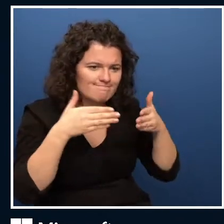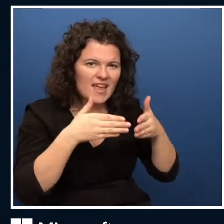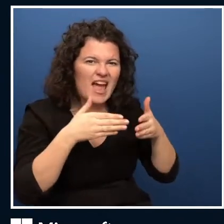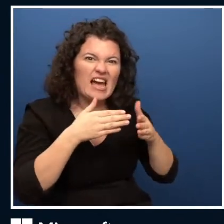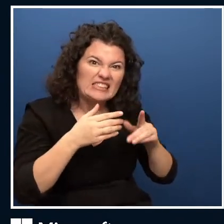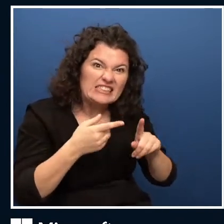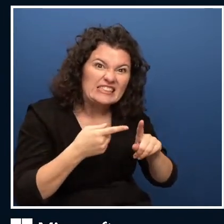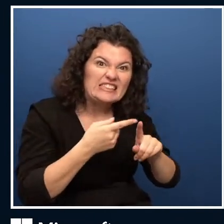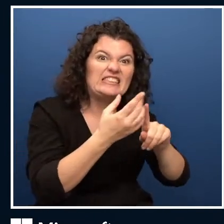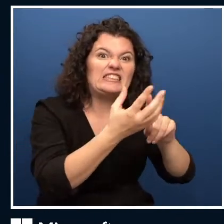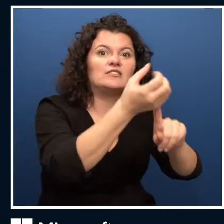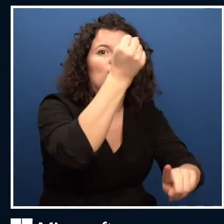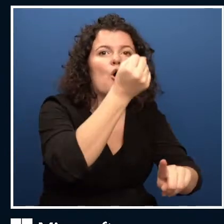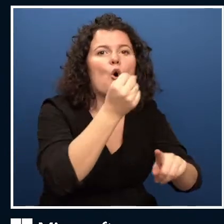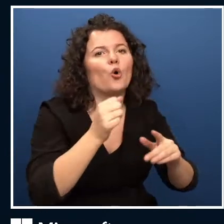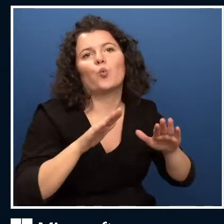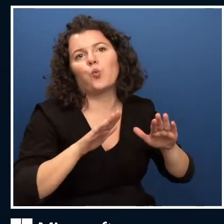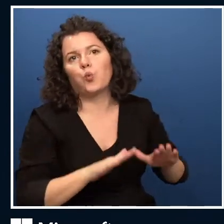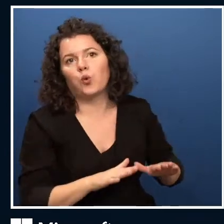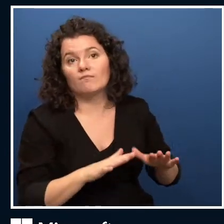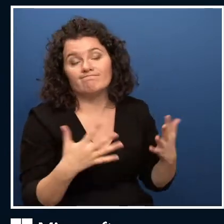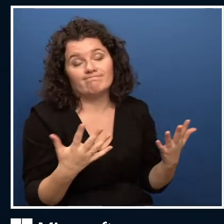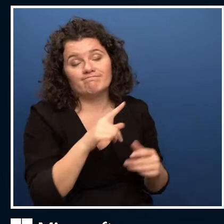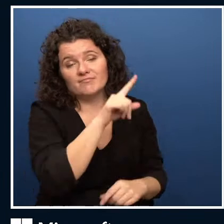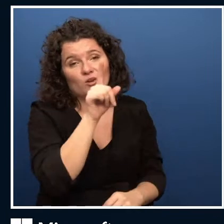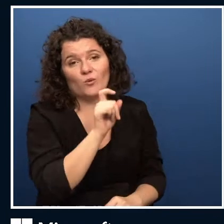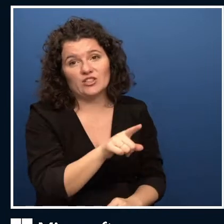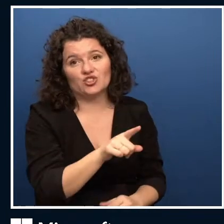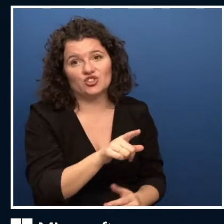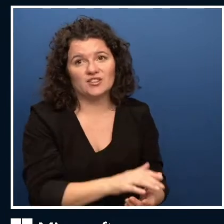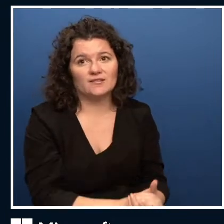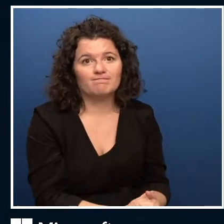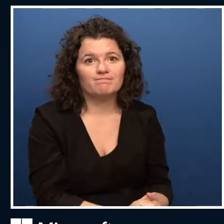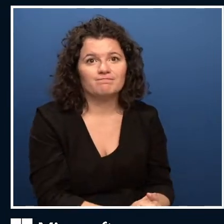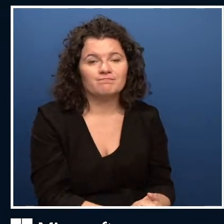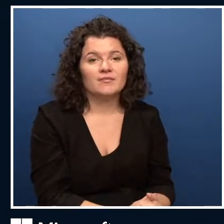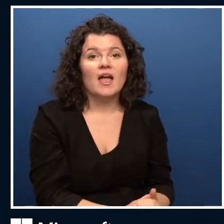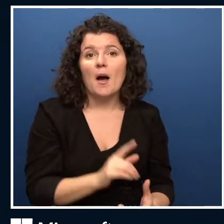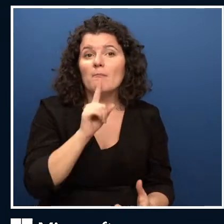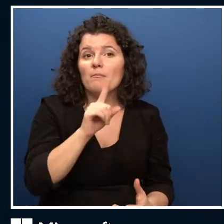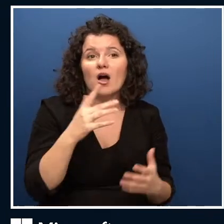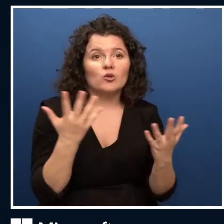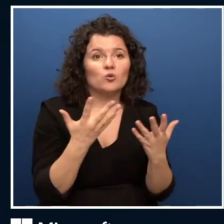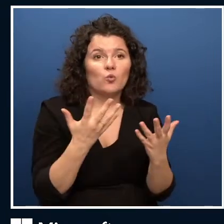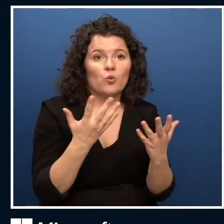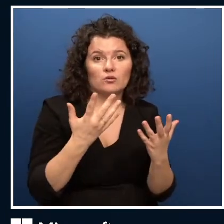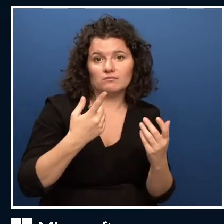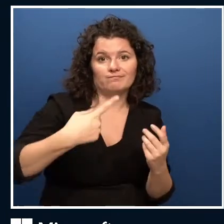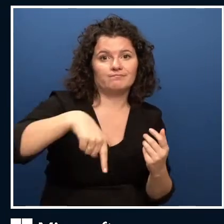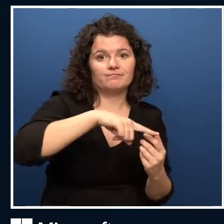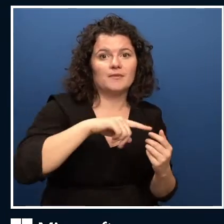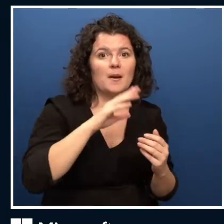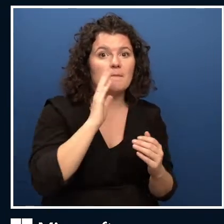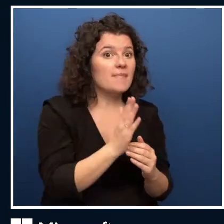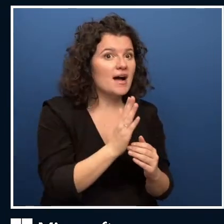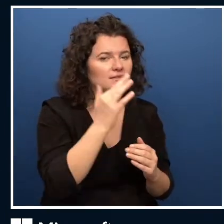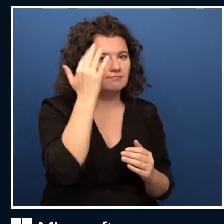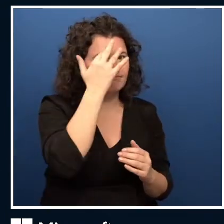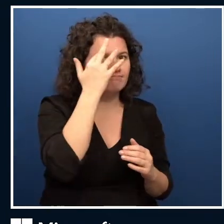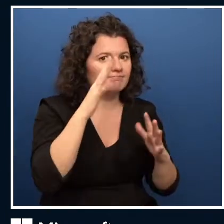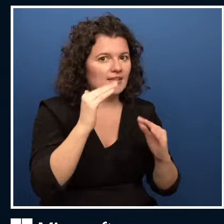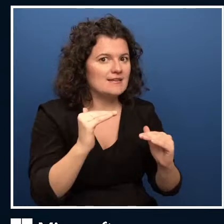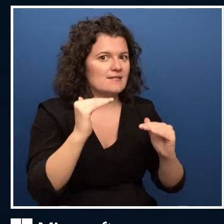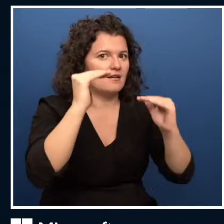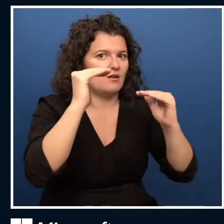on this area, which things we should probably try to achieve our